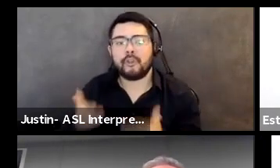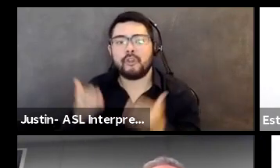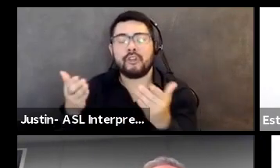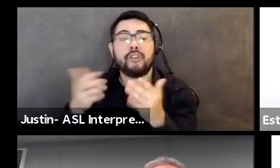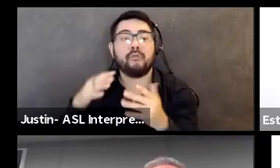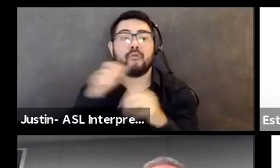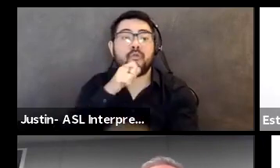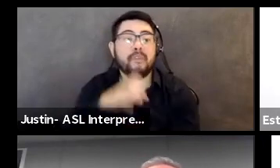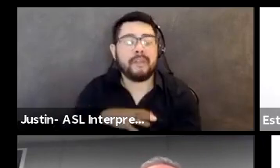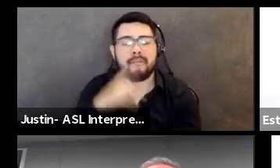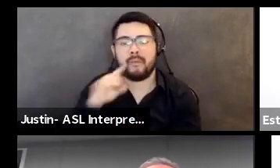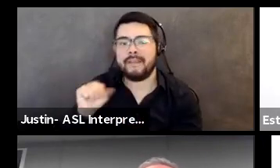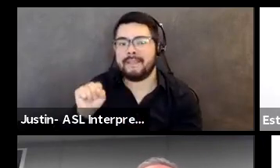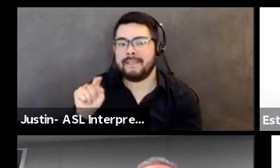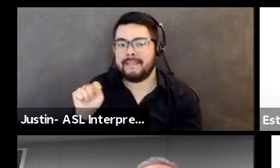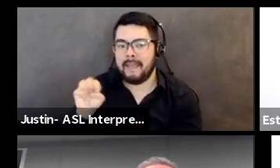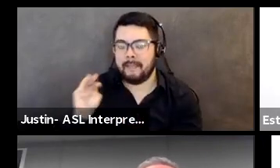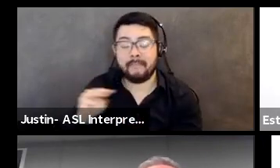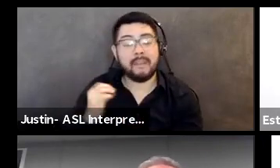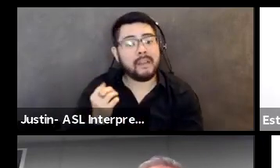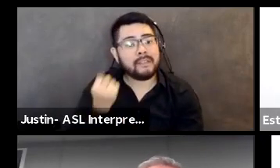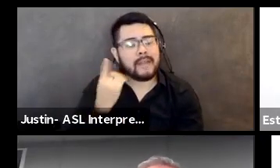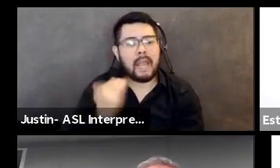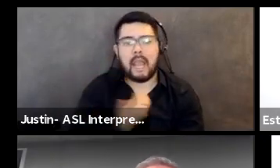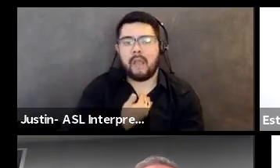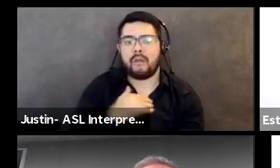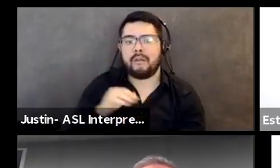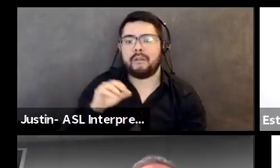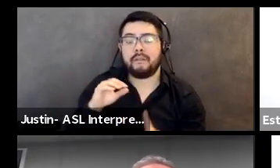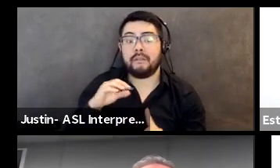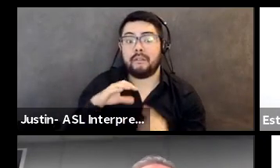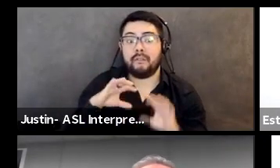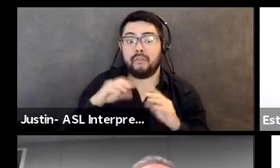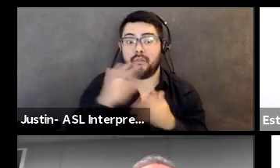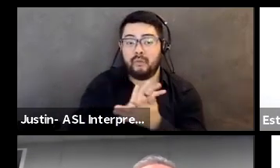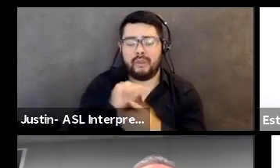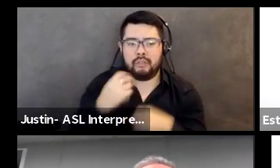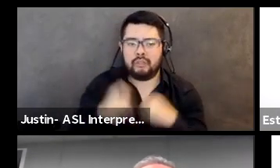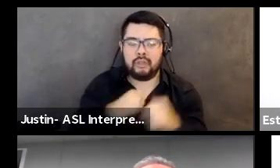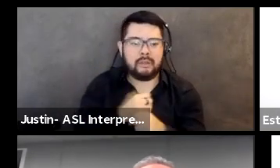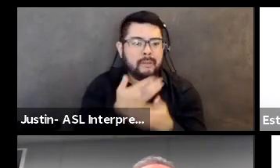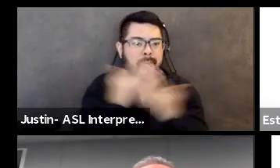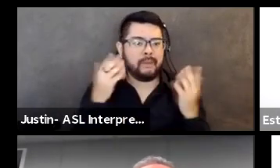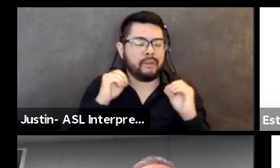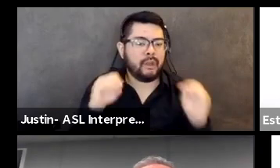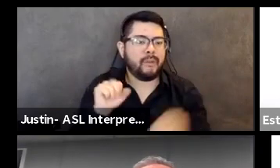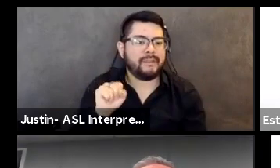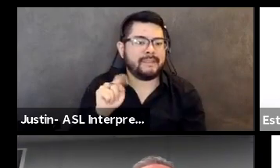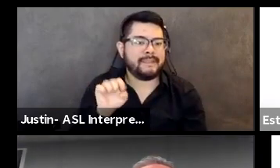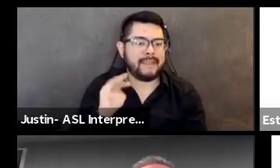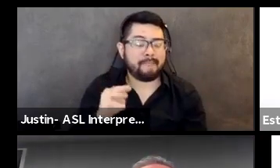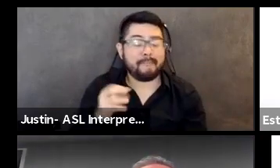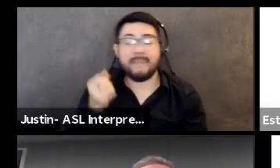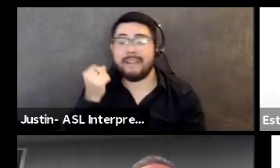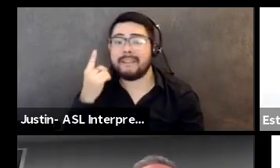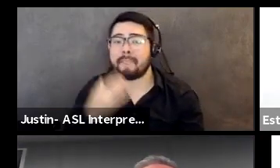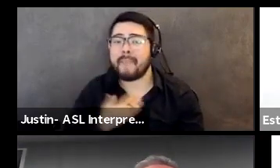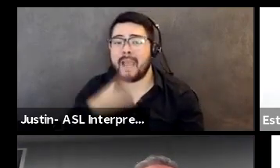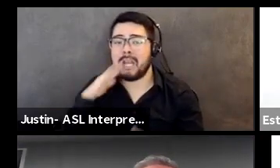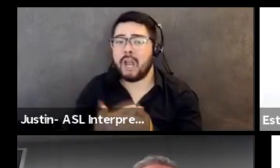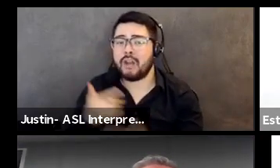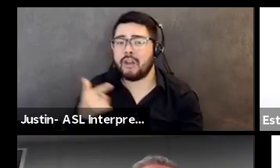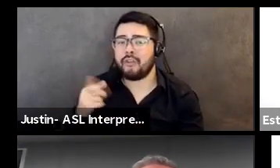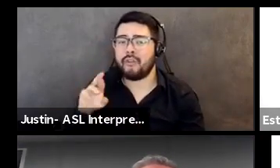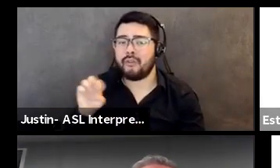our school will not even have a stem classroom this year my daughter is not a high performing student who will